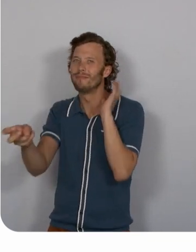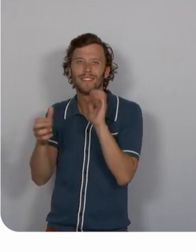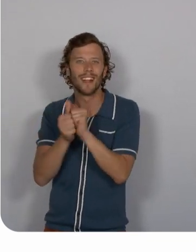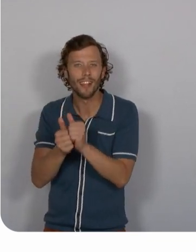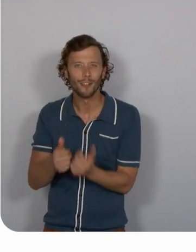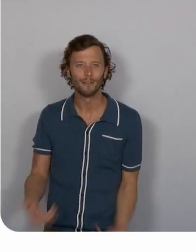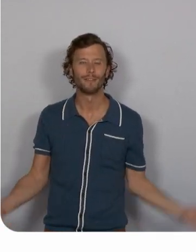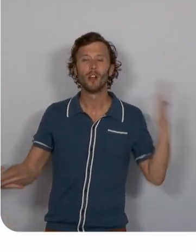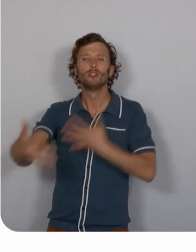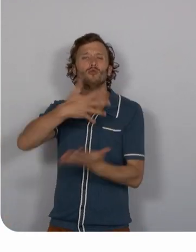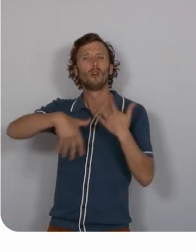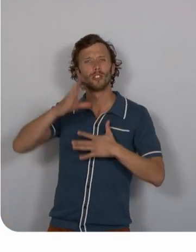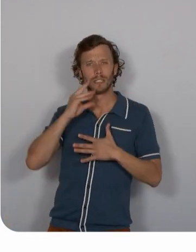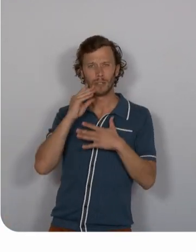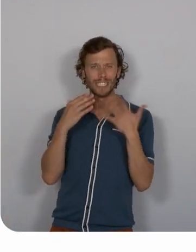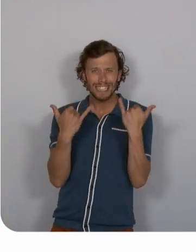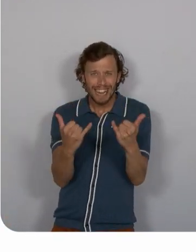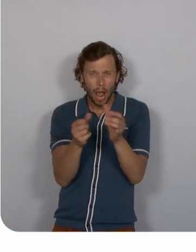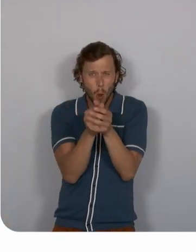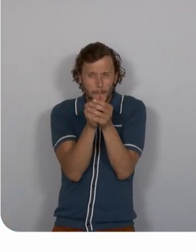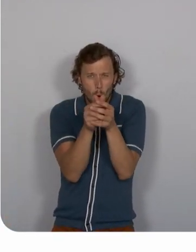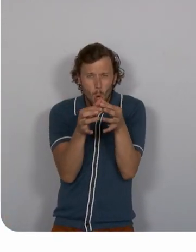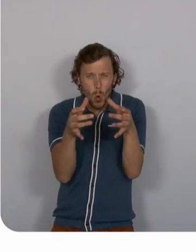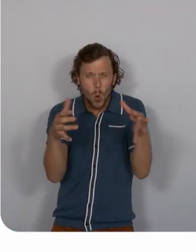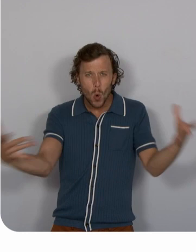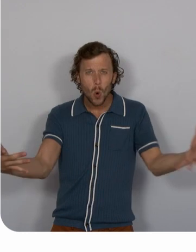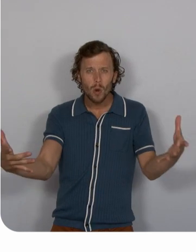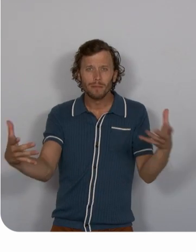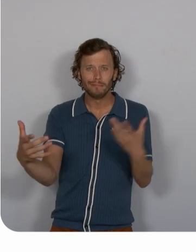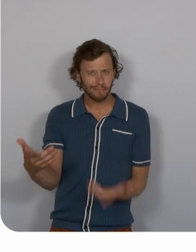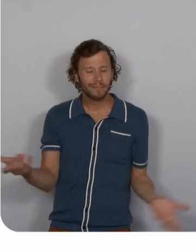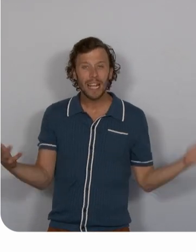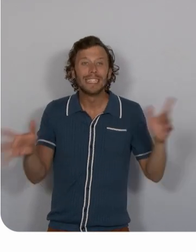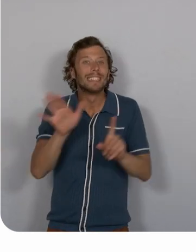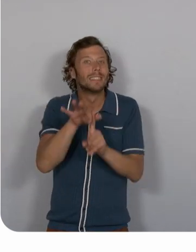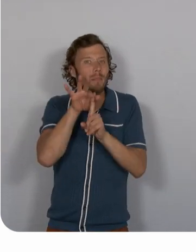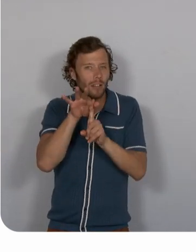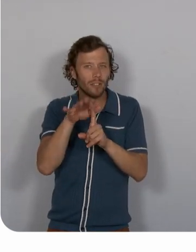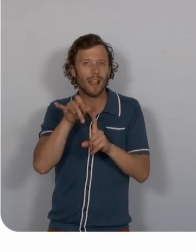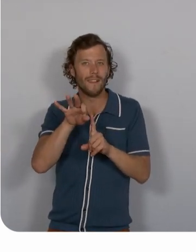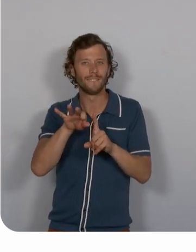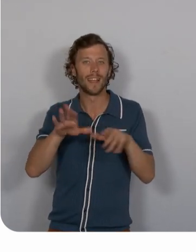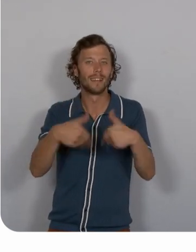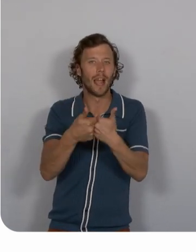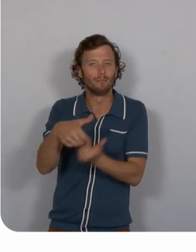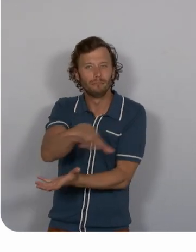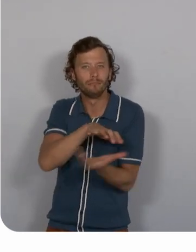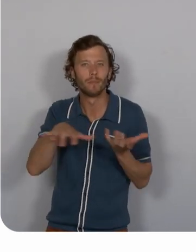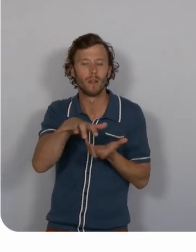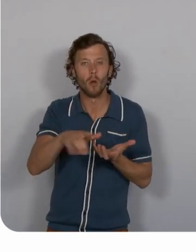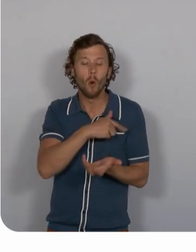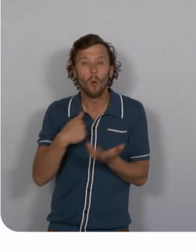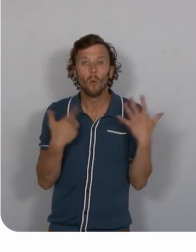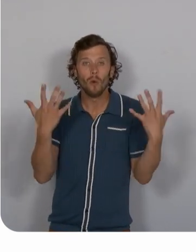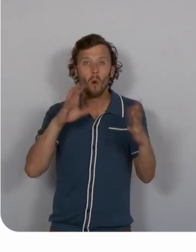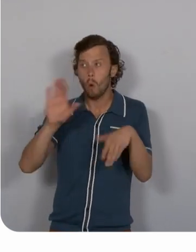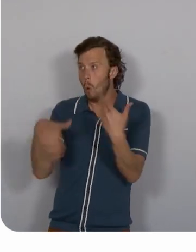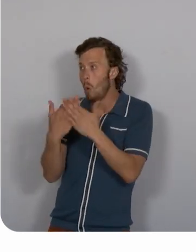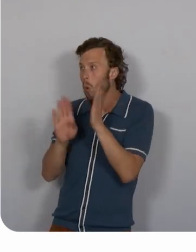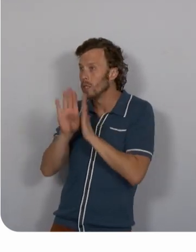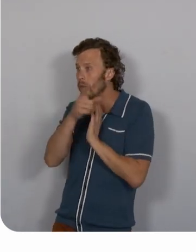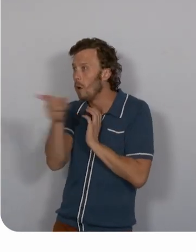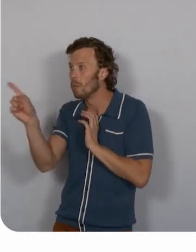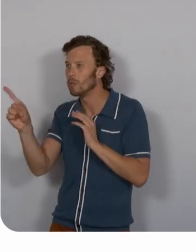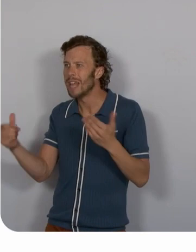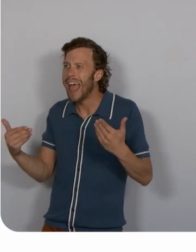Social experiences are growing fast on Quest, especially when combined with games. And we want every developer to have the option